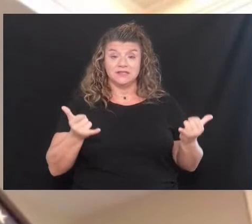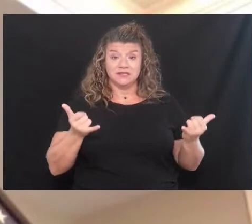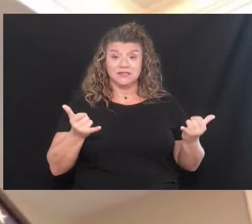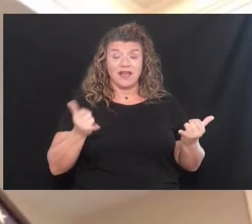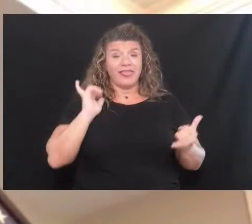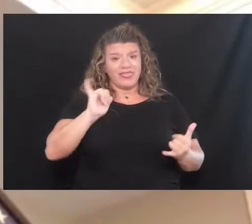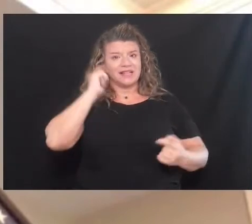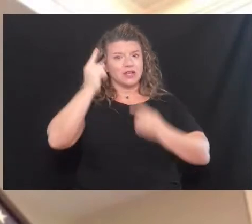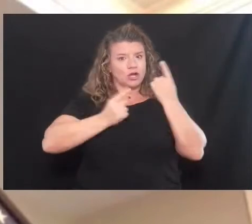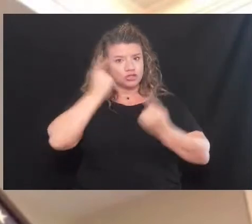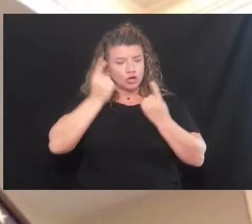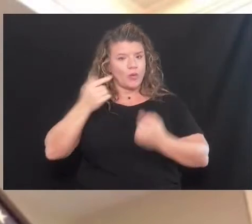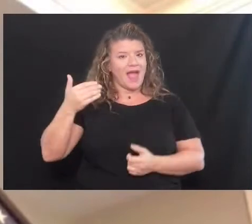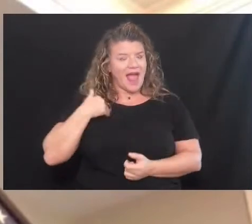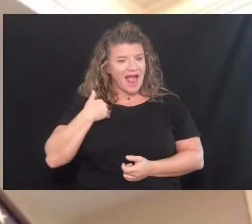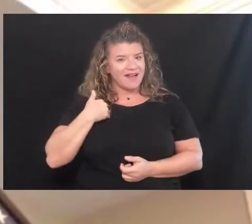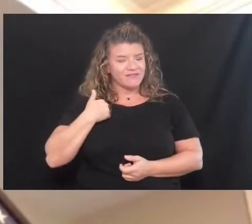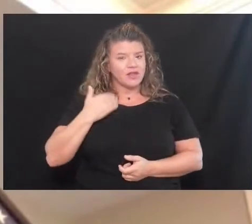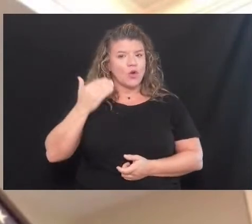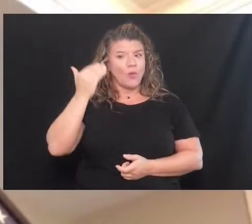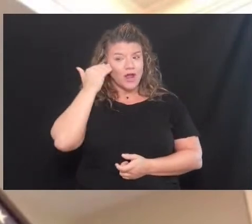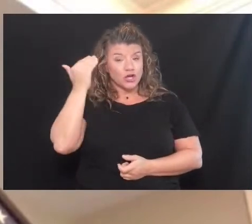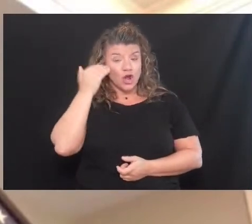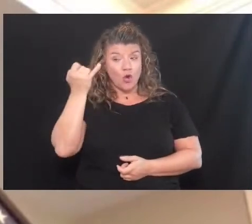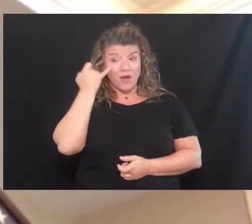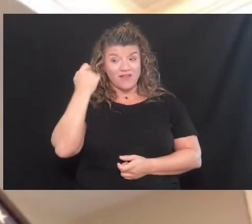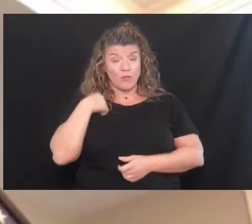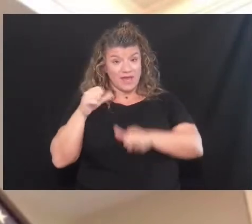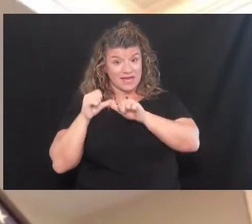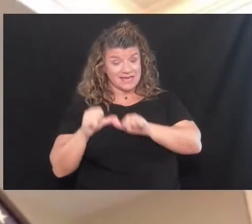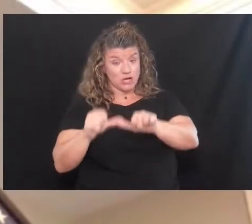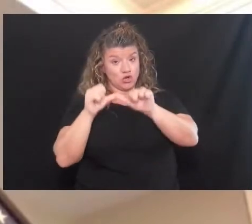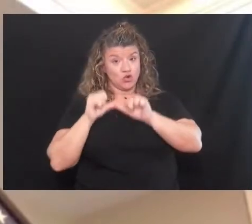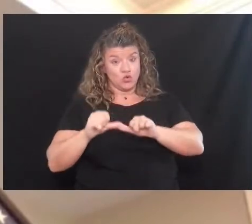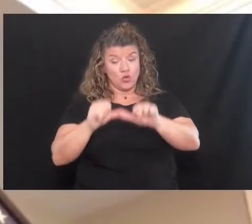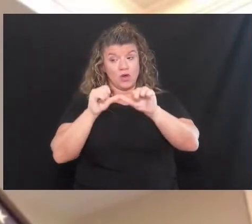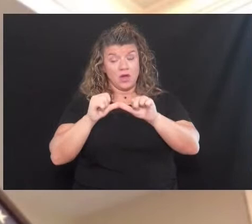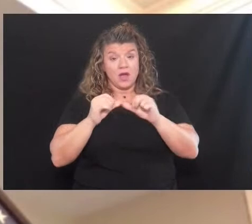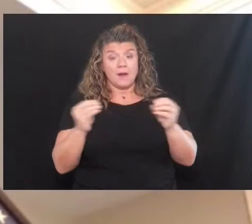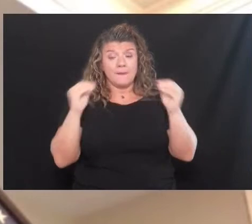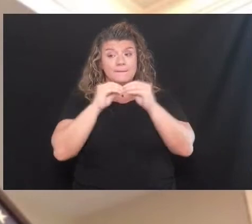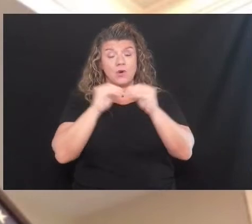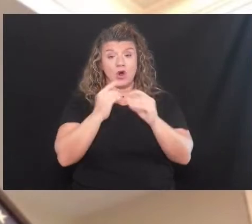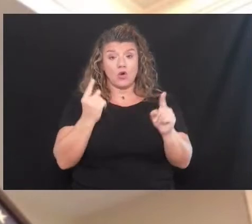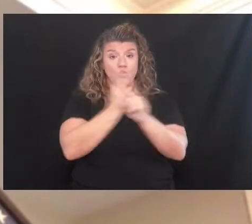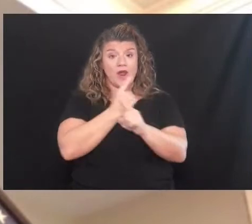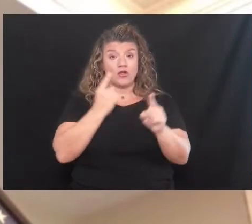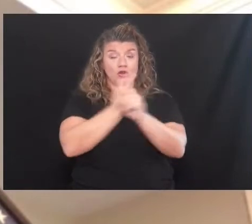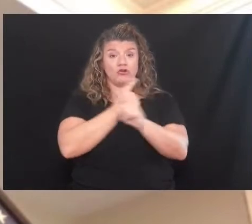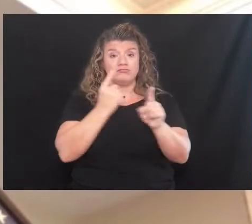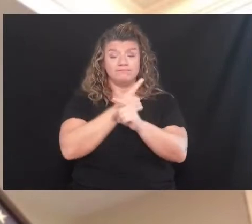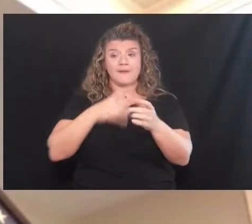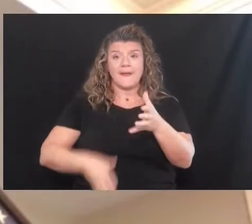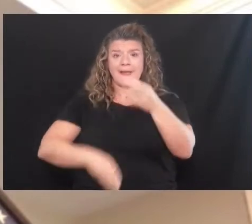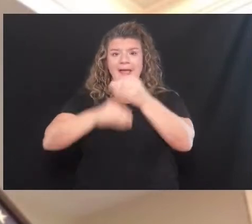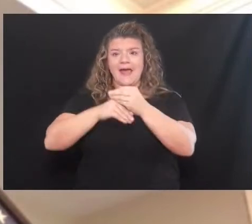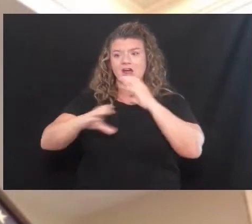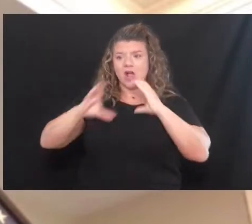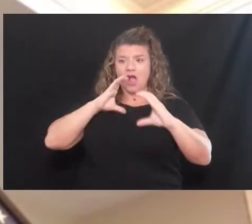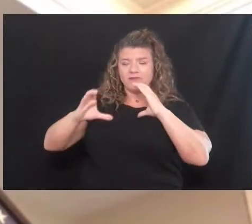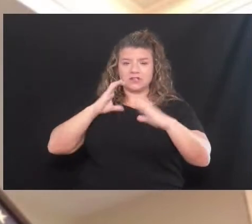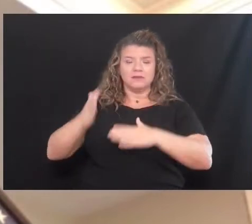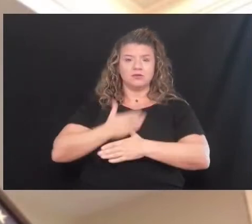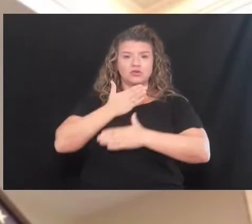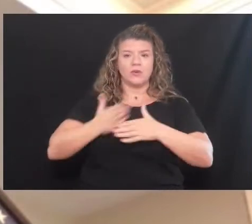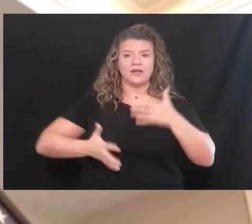the concerns that we have. We have instituted again more regular conversations between Secretary